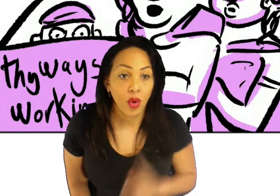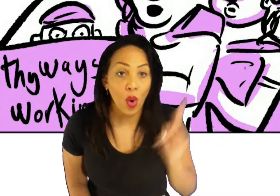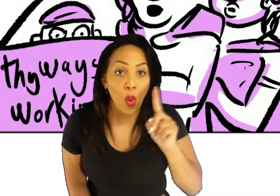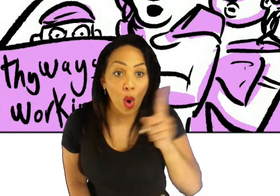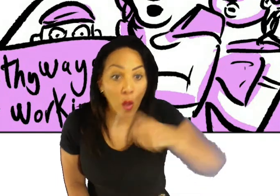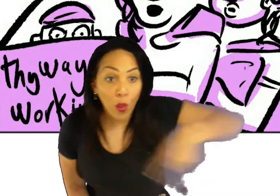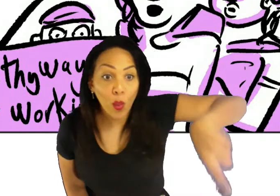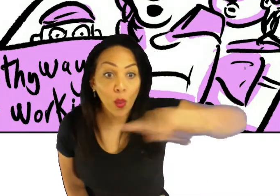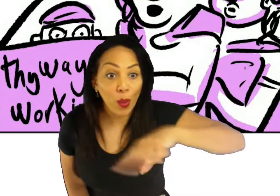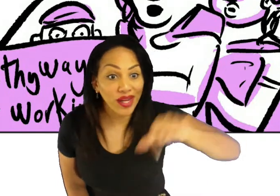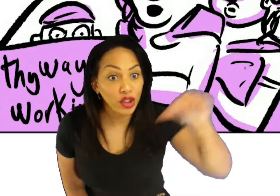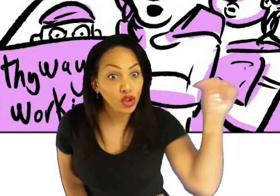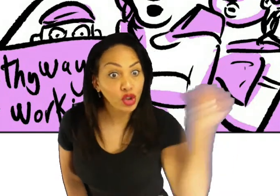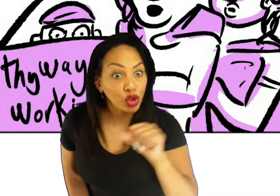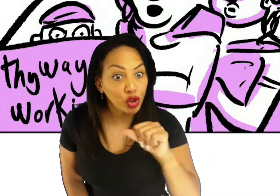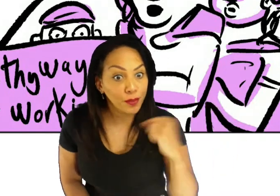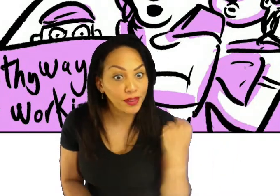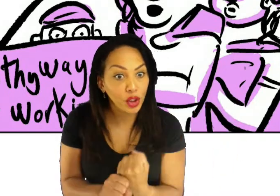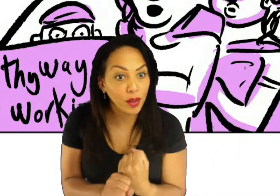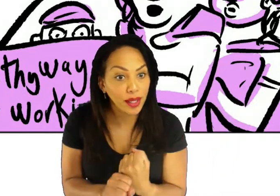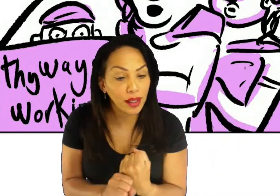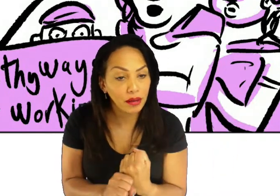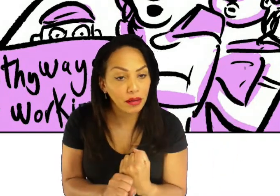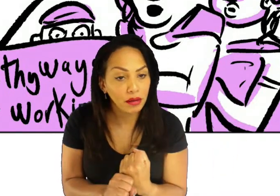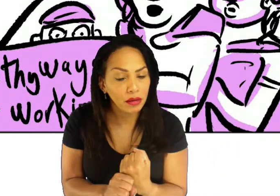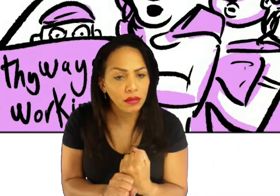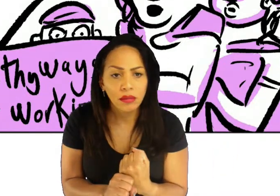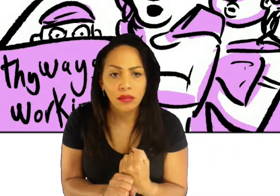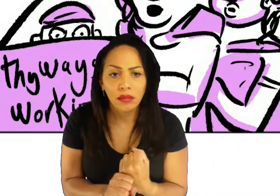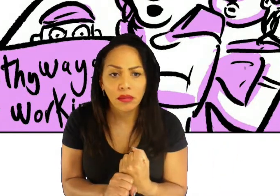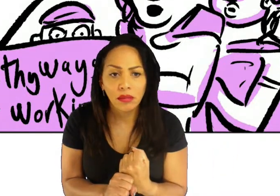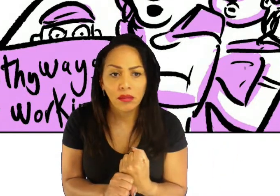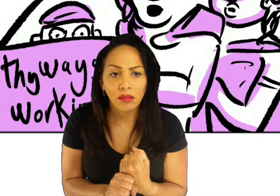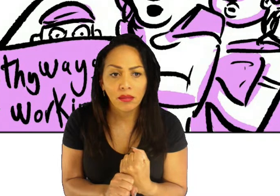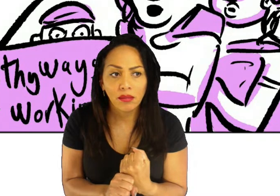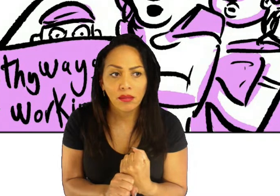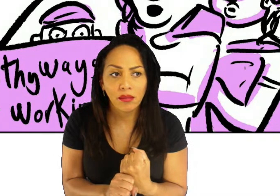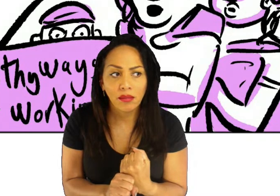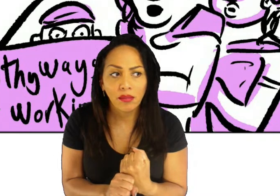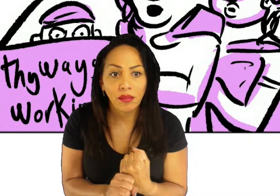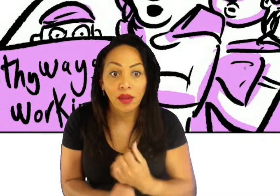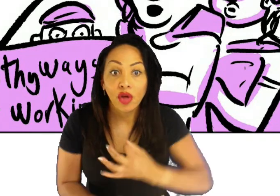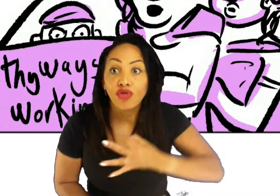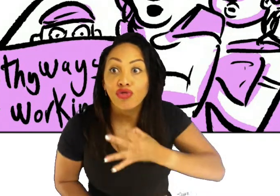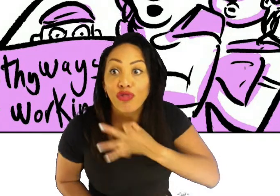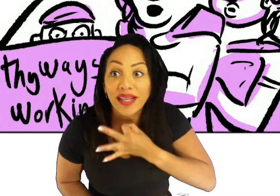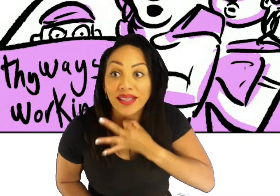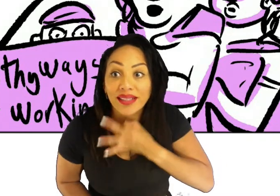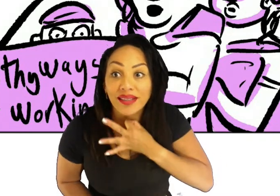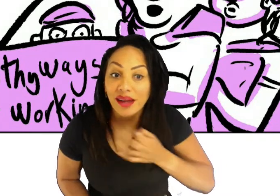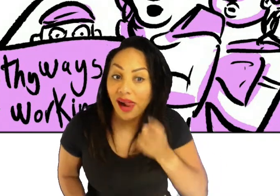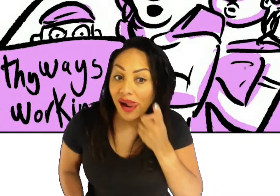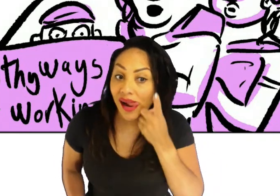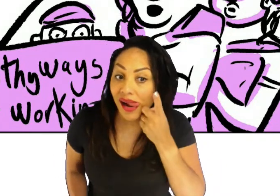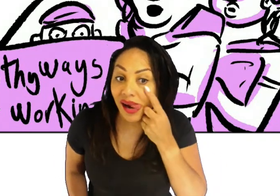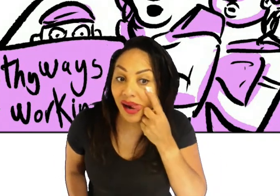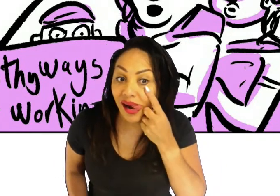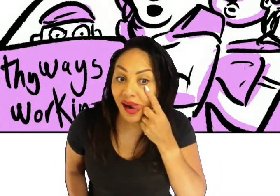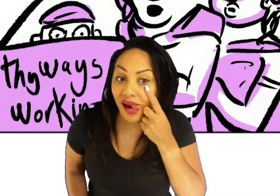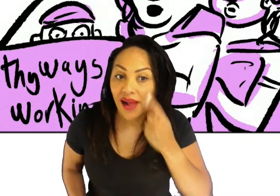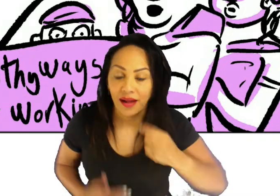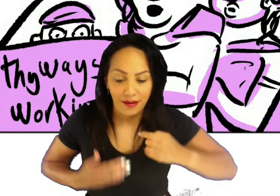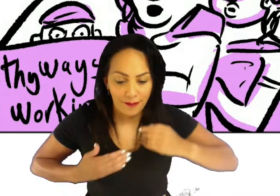is imagining an end result and taking the first step to get there, and then realizing the end result needs to be